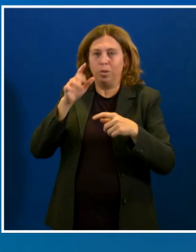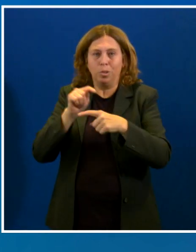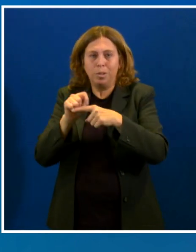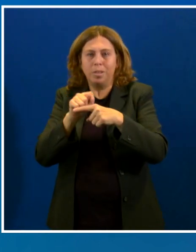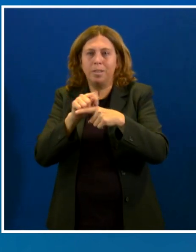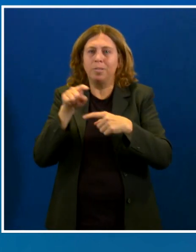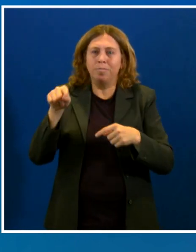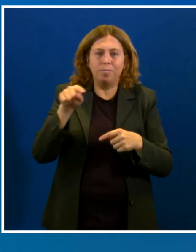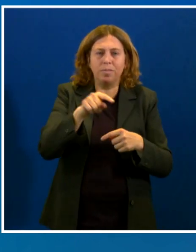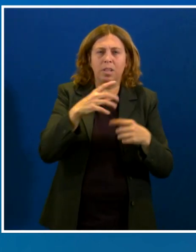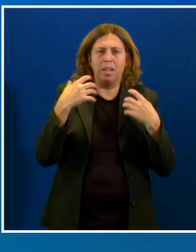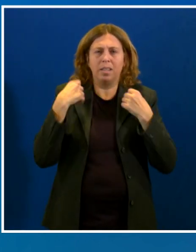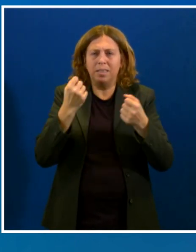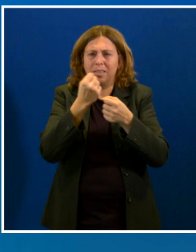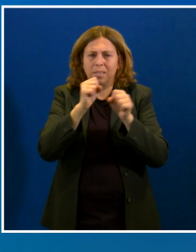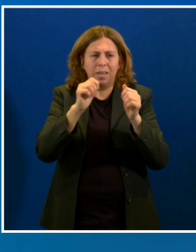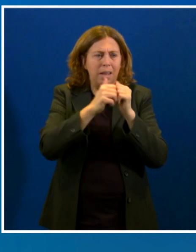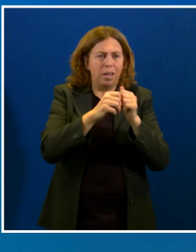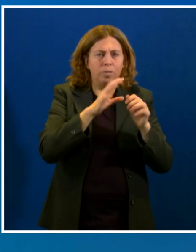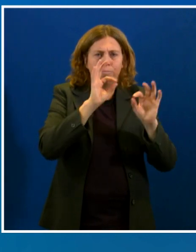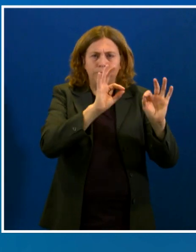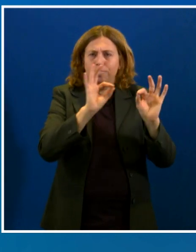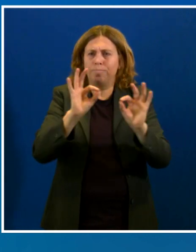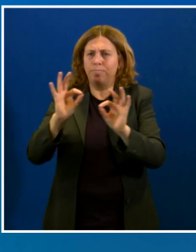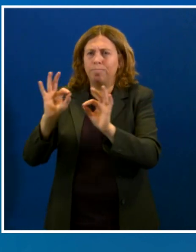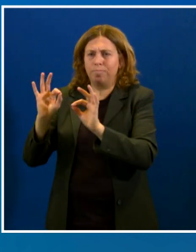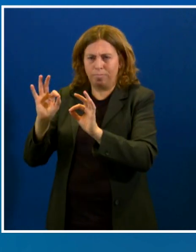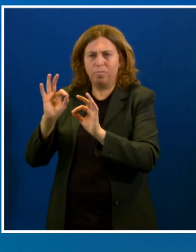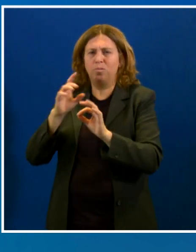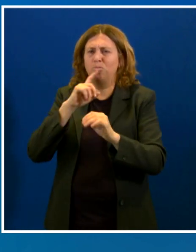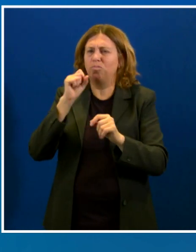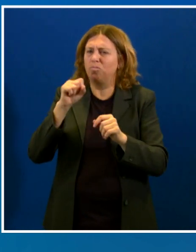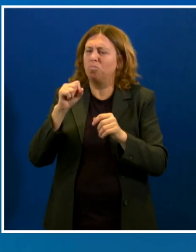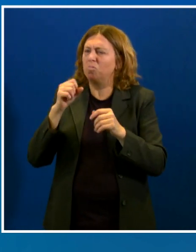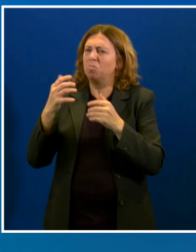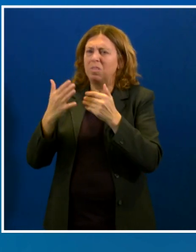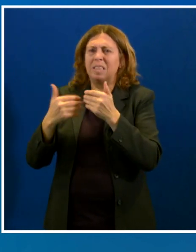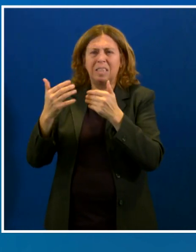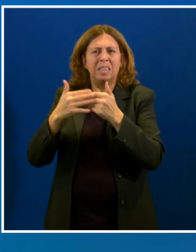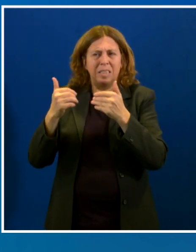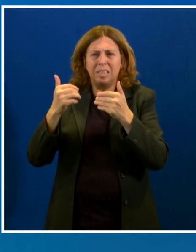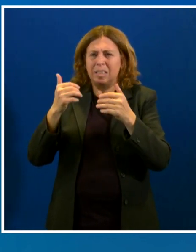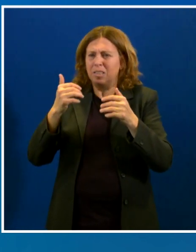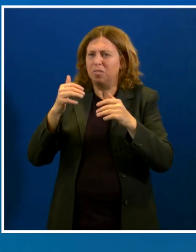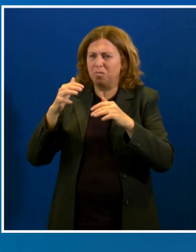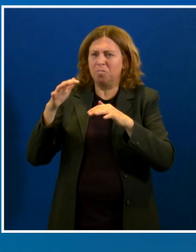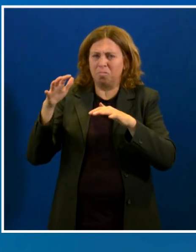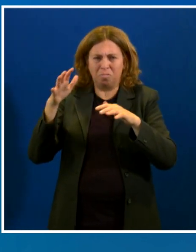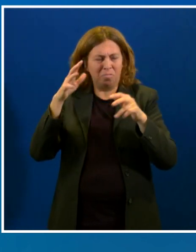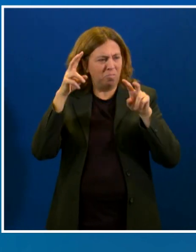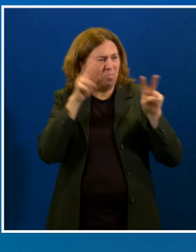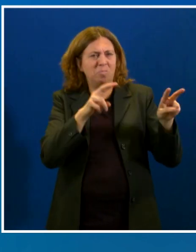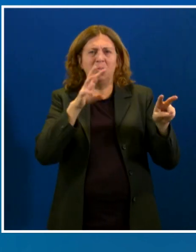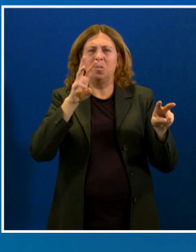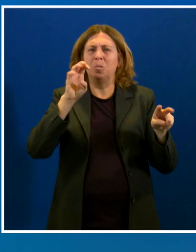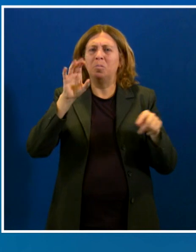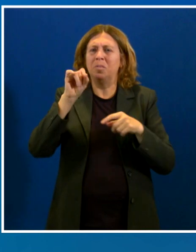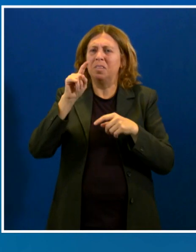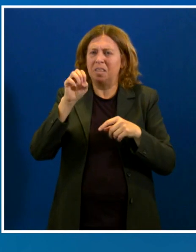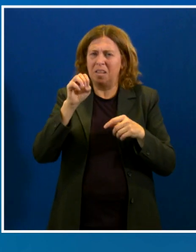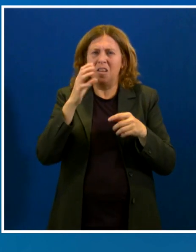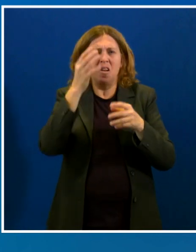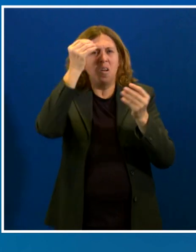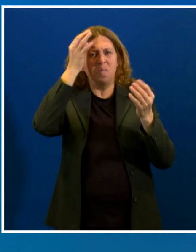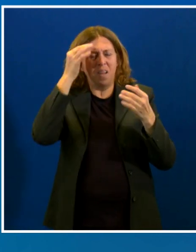safety protocols. It's nice and easy. Please make sure you go to the Clark County Public Health website